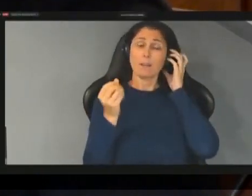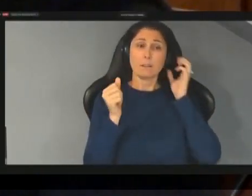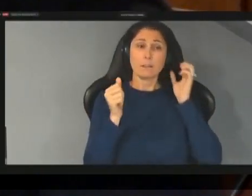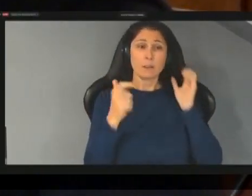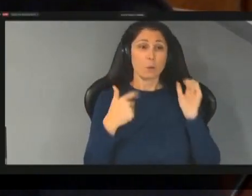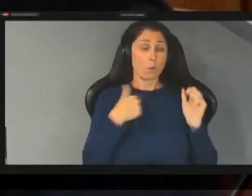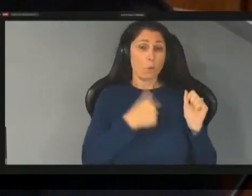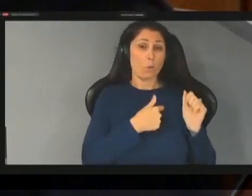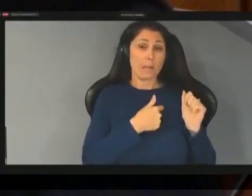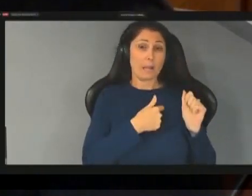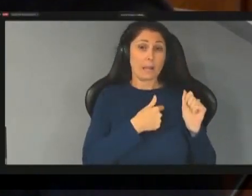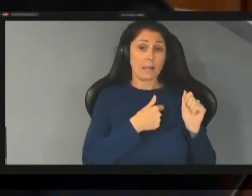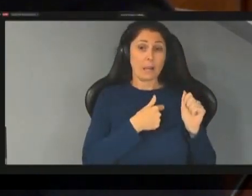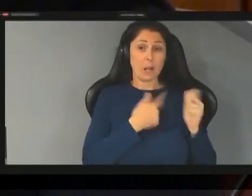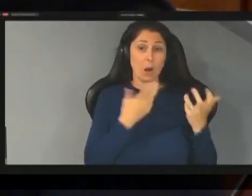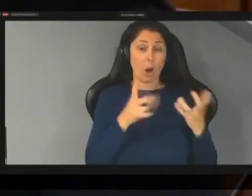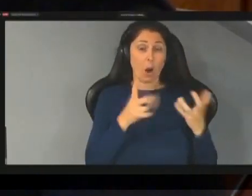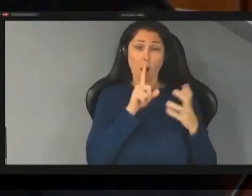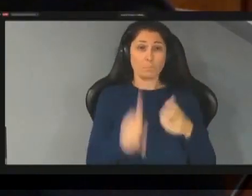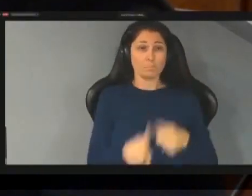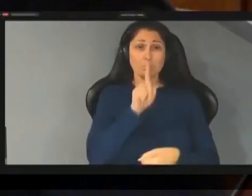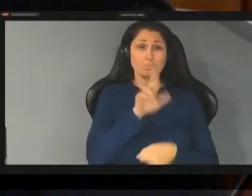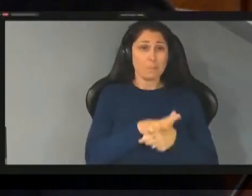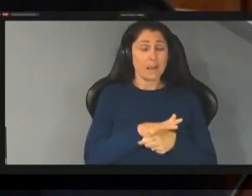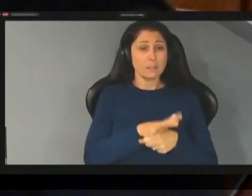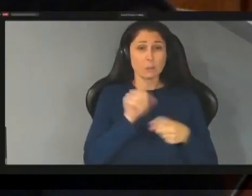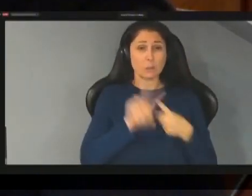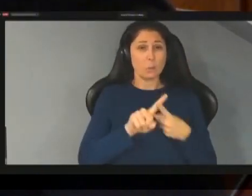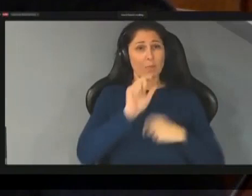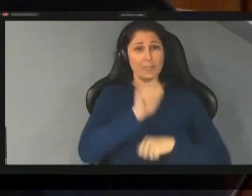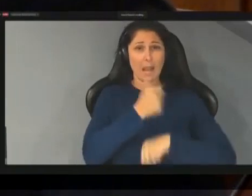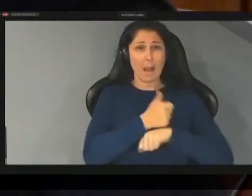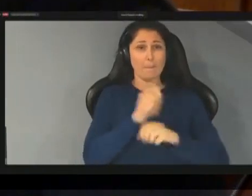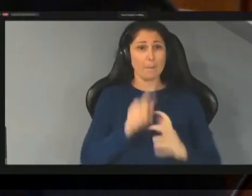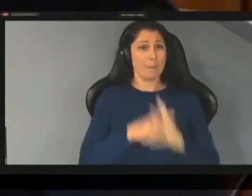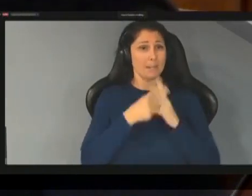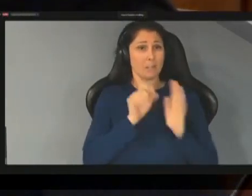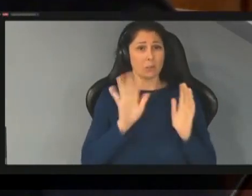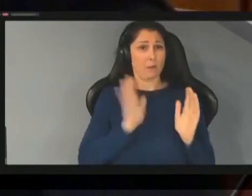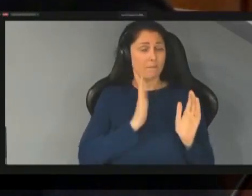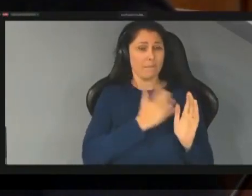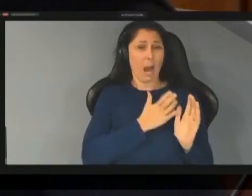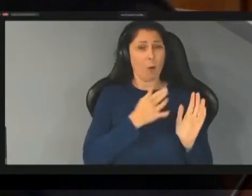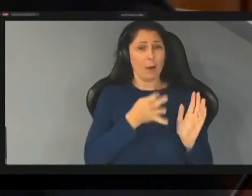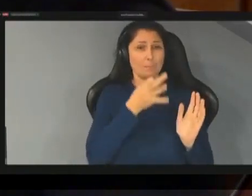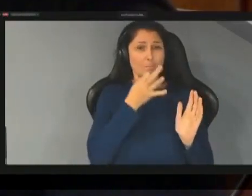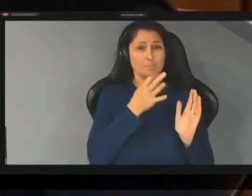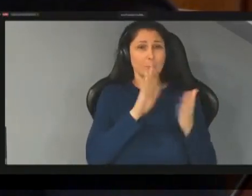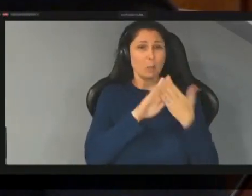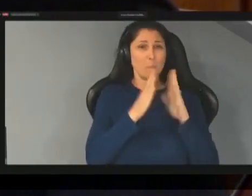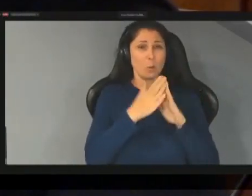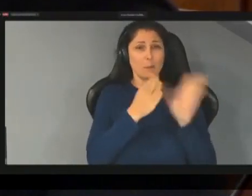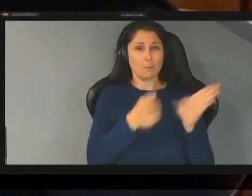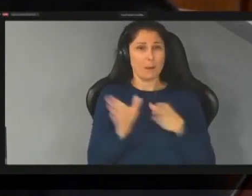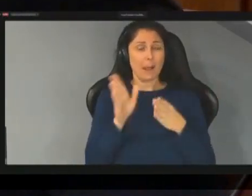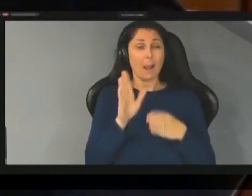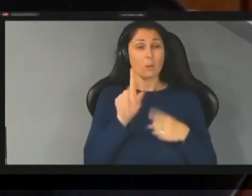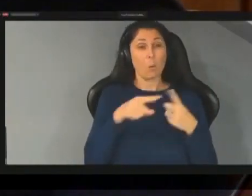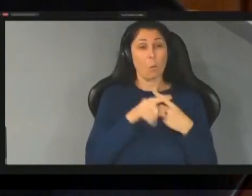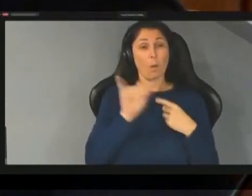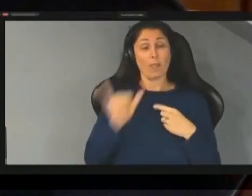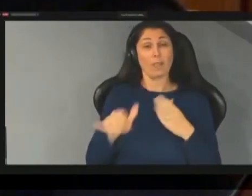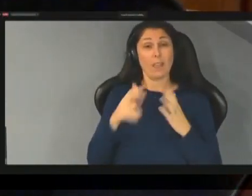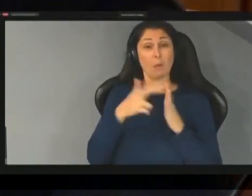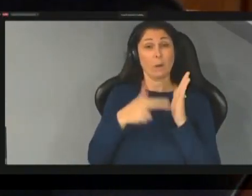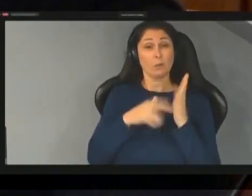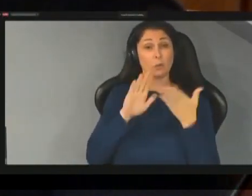we are very much committed to the implementation of our community master plan as well. When the Registered Community Organization